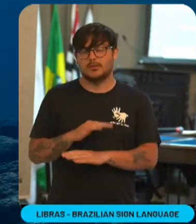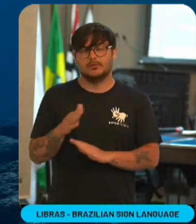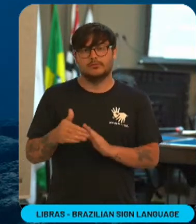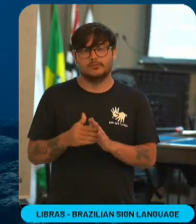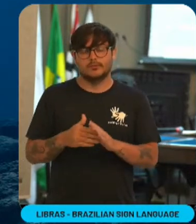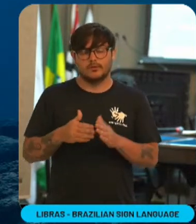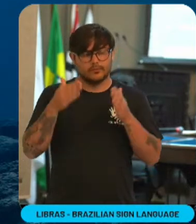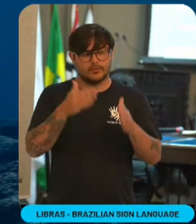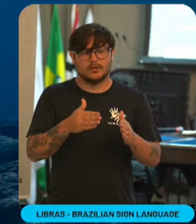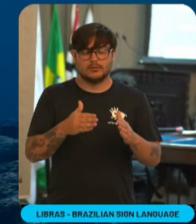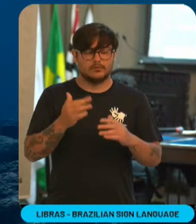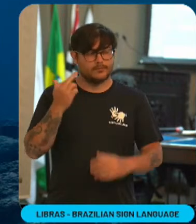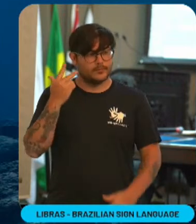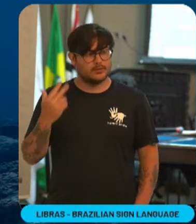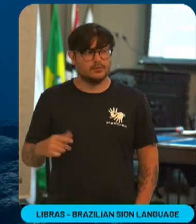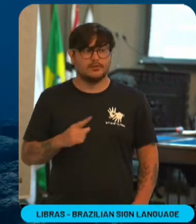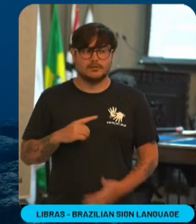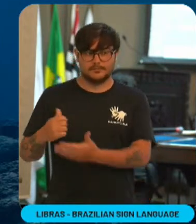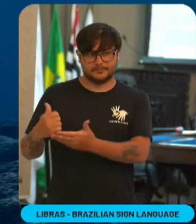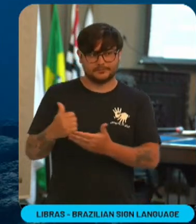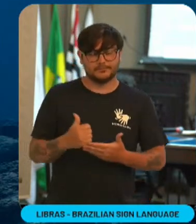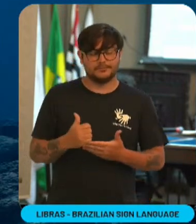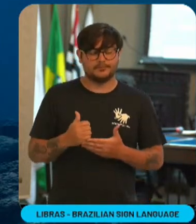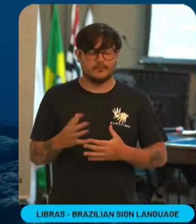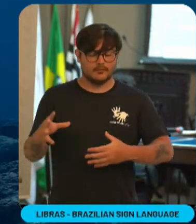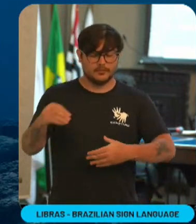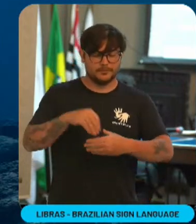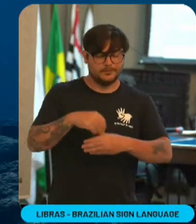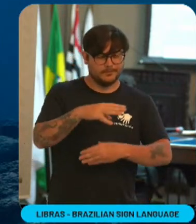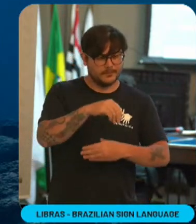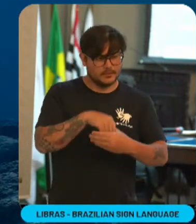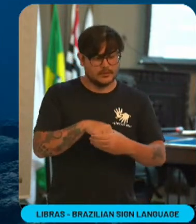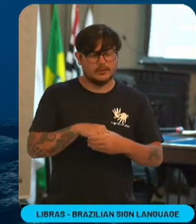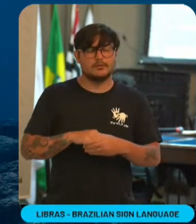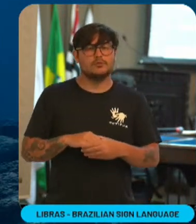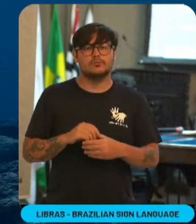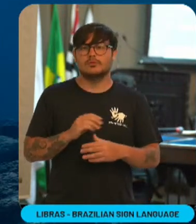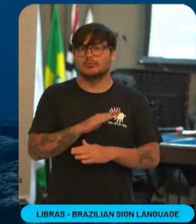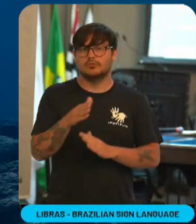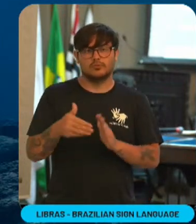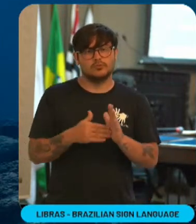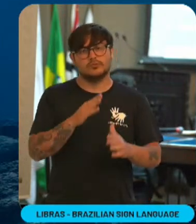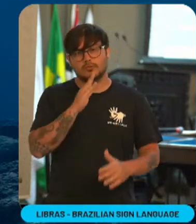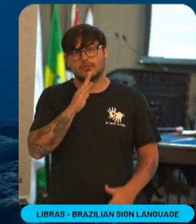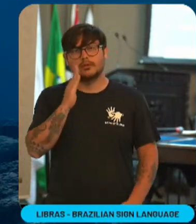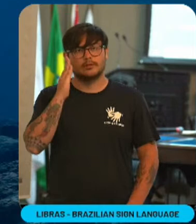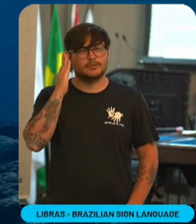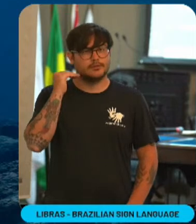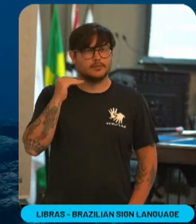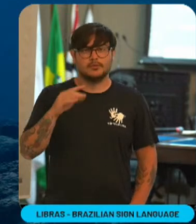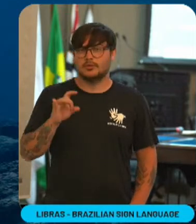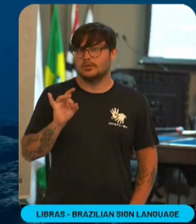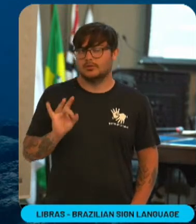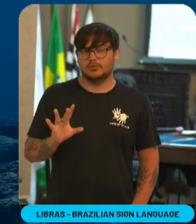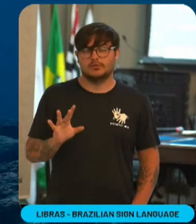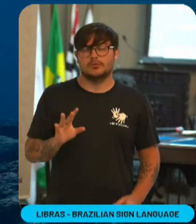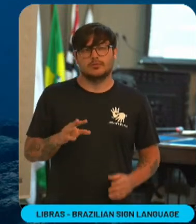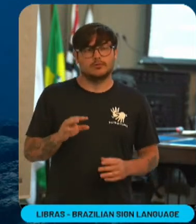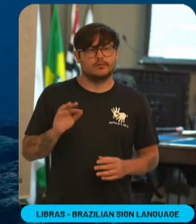ecosystem-based adaptation, solutions based in nature, and we've been trying to